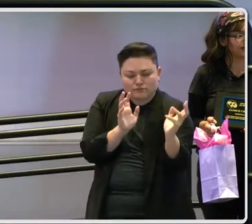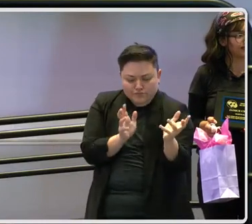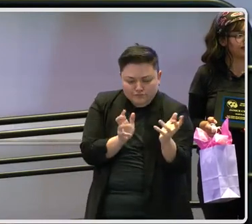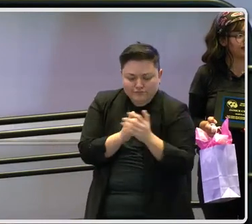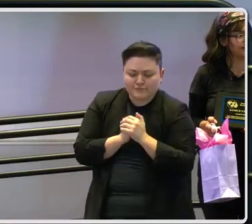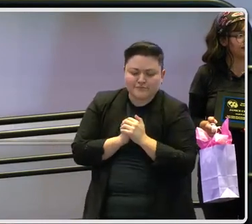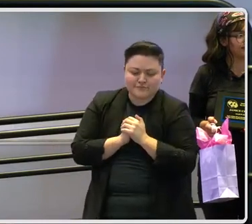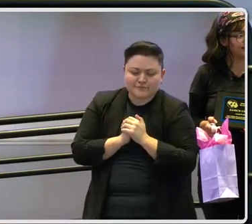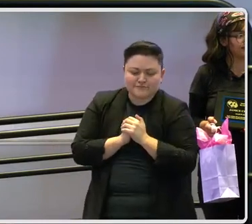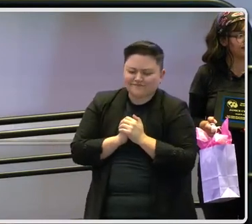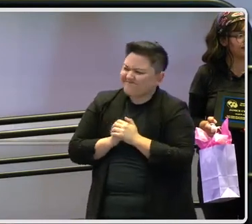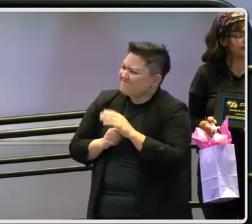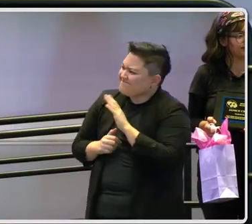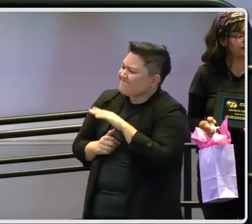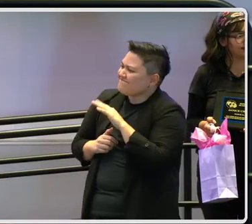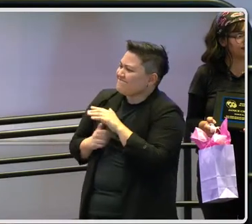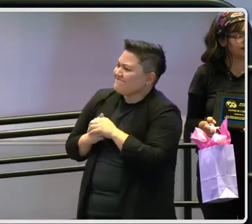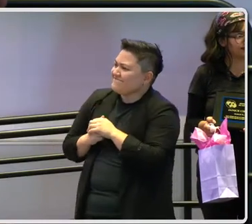said,